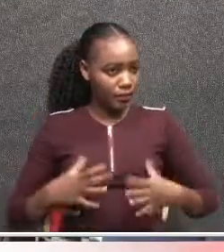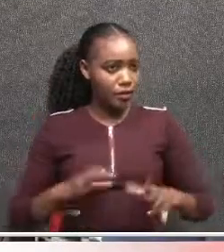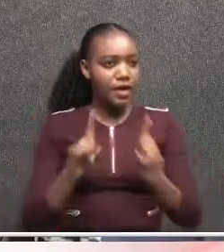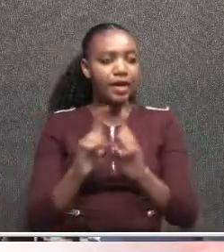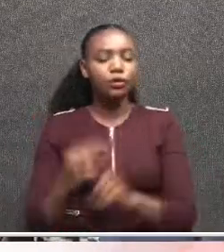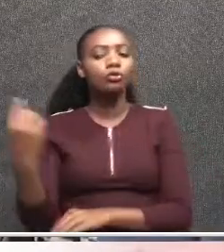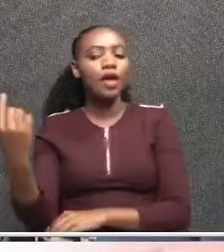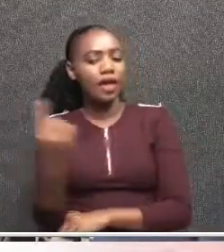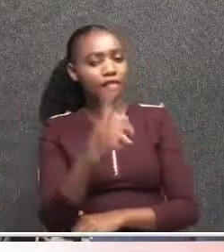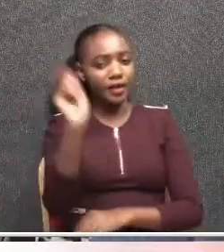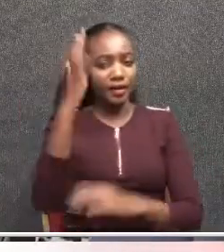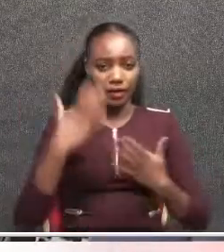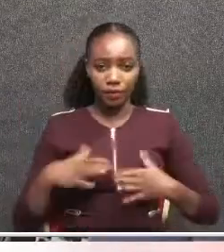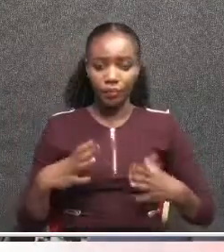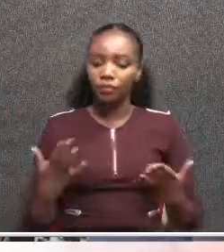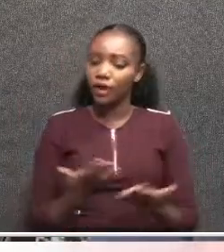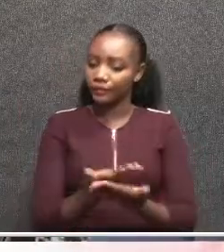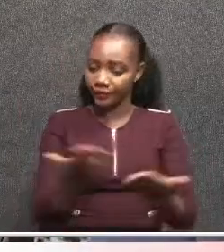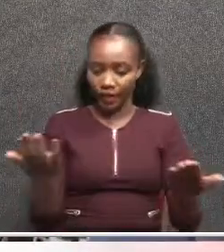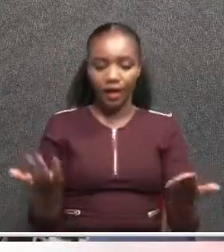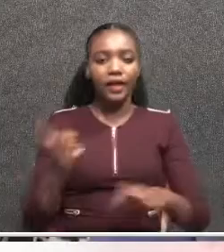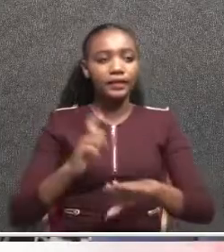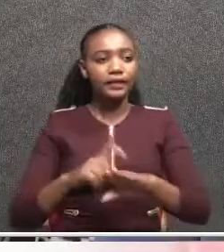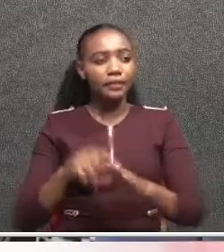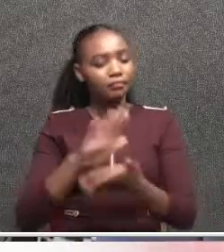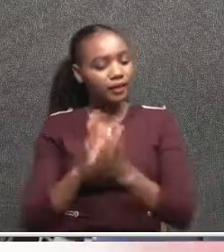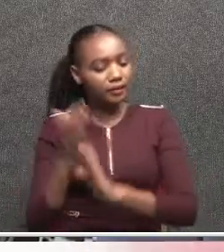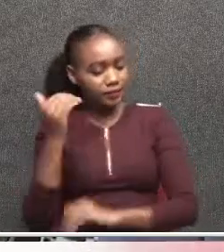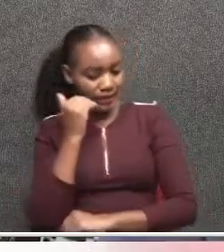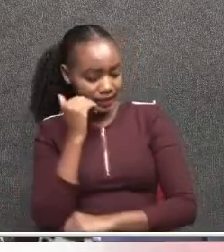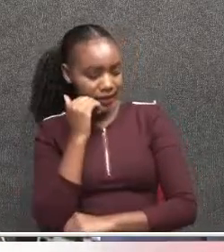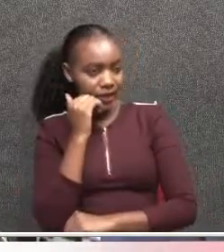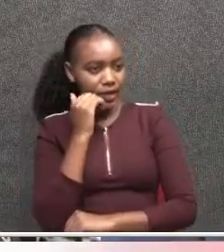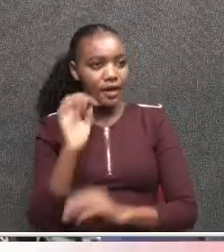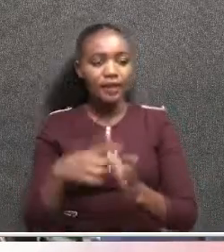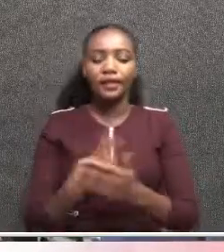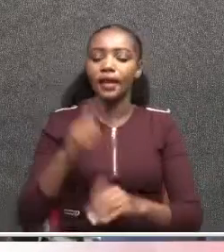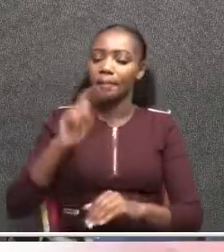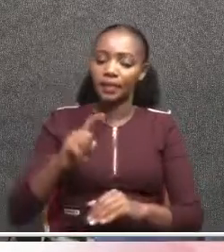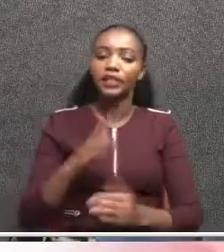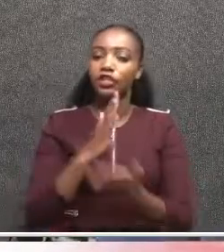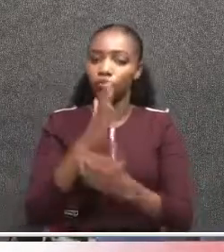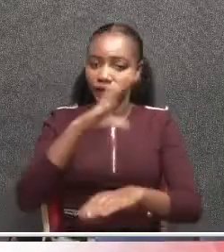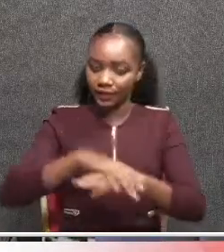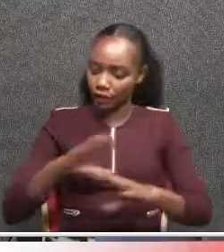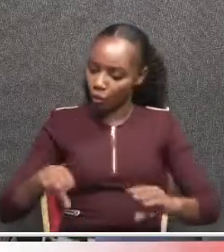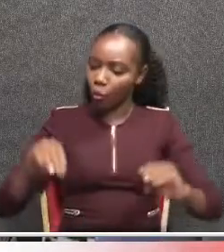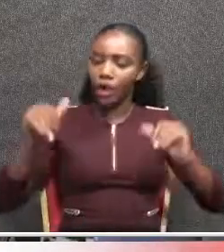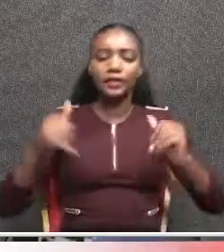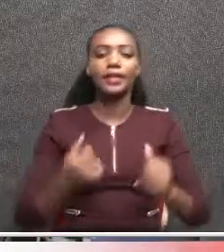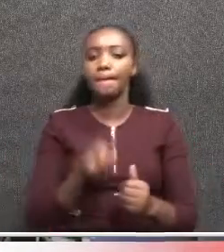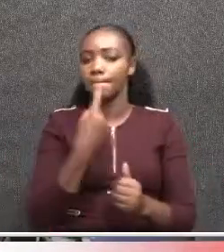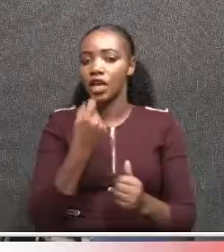every Kenyan, when he or she is sick, has to get proper quality